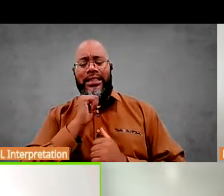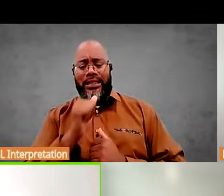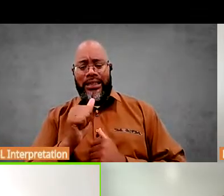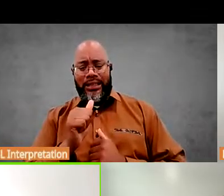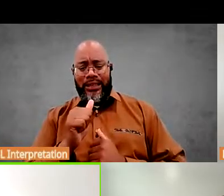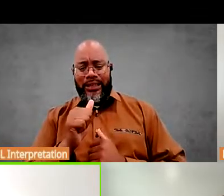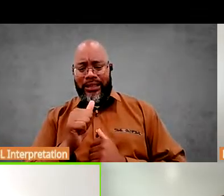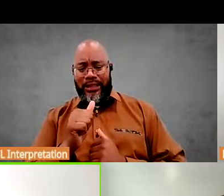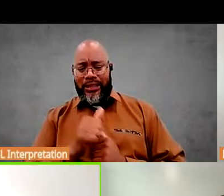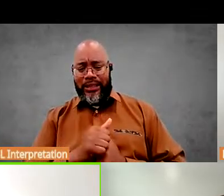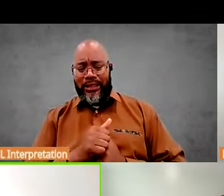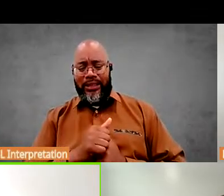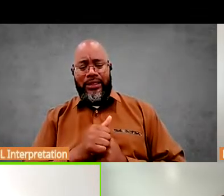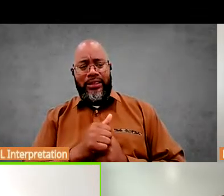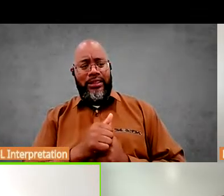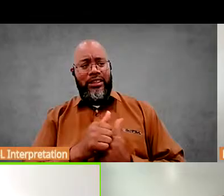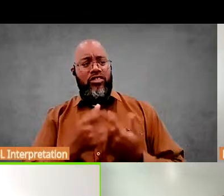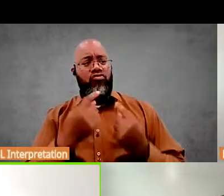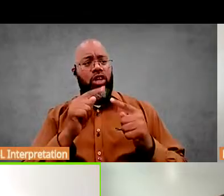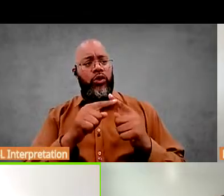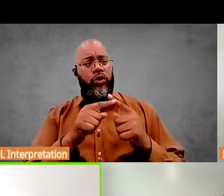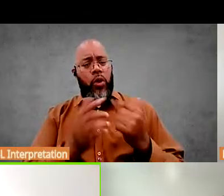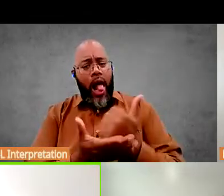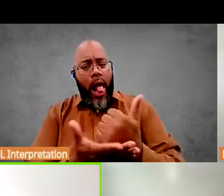for ethnic minority